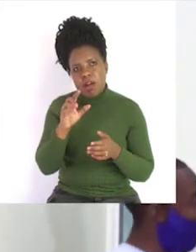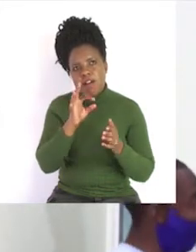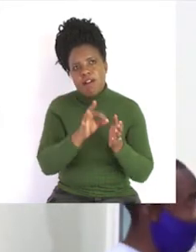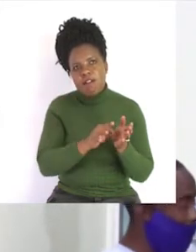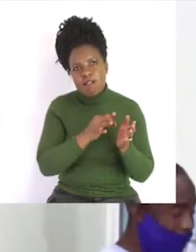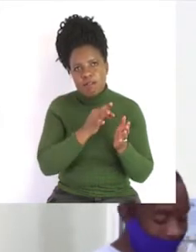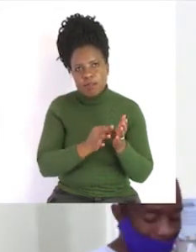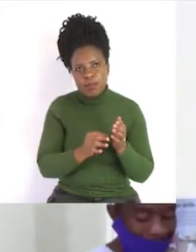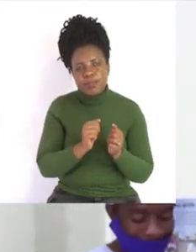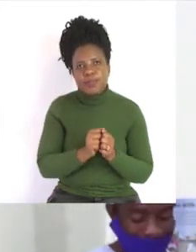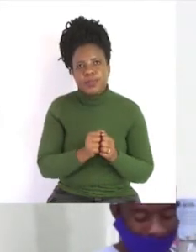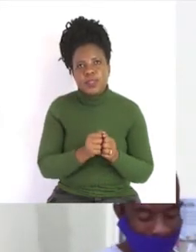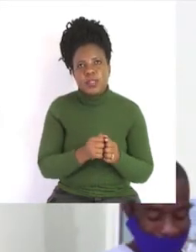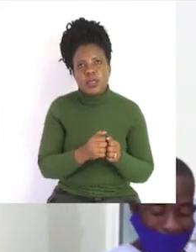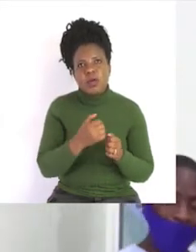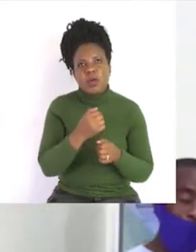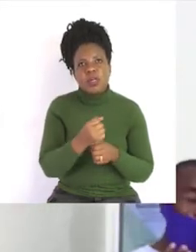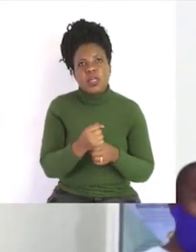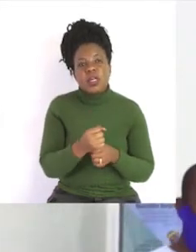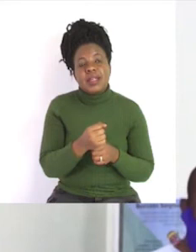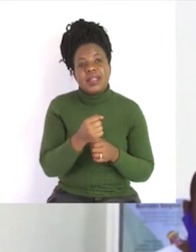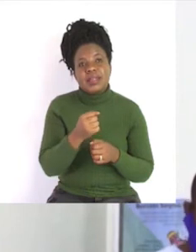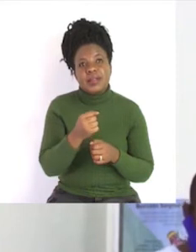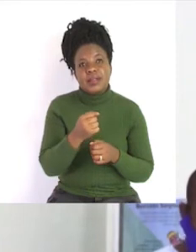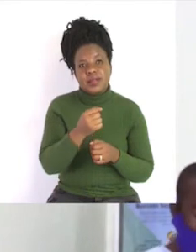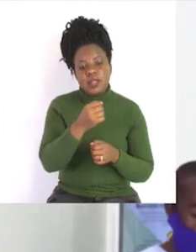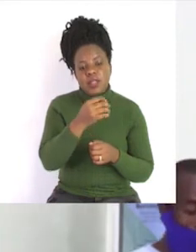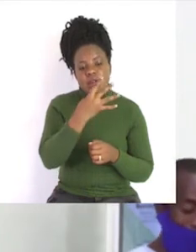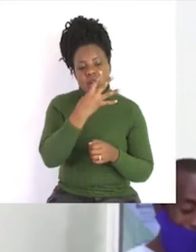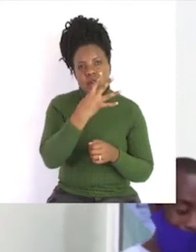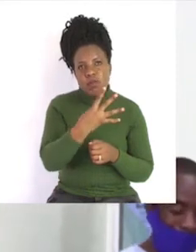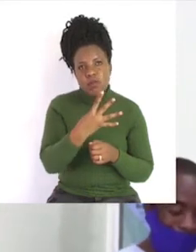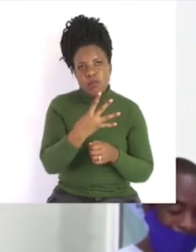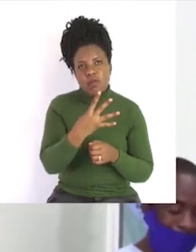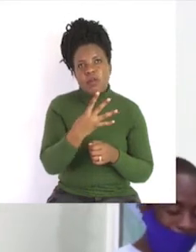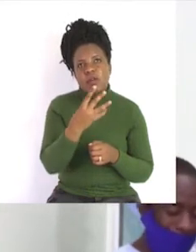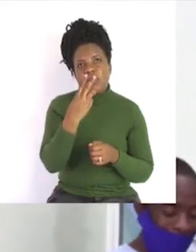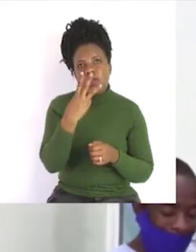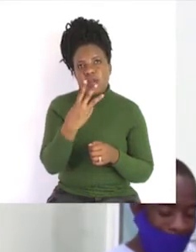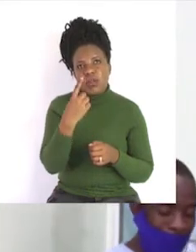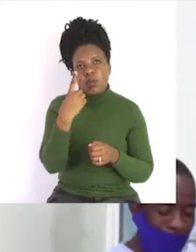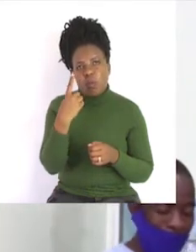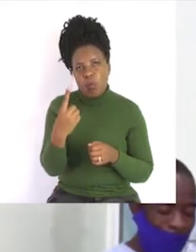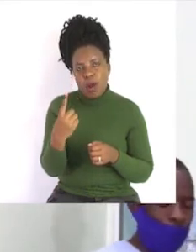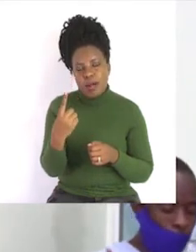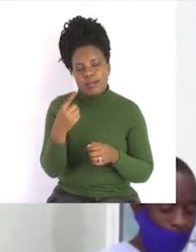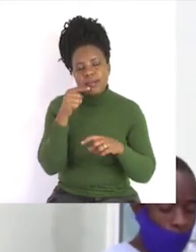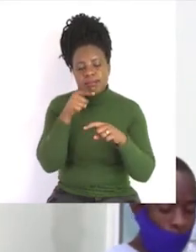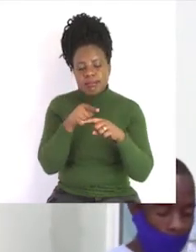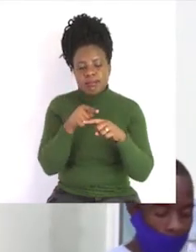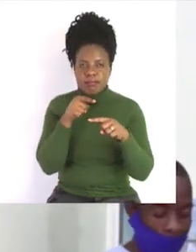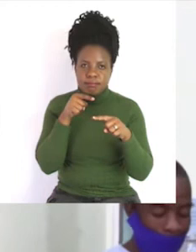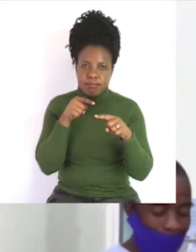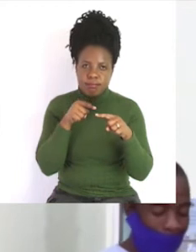is 431 divided by 8. We're first going to divide, and then we will discuss about how you are what you